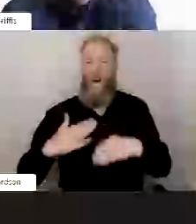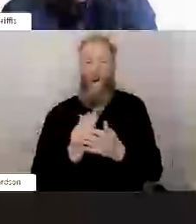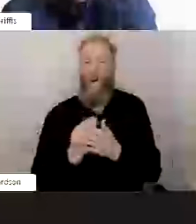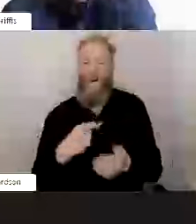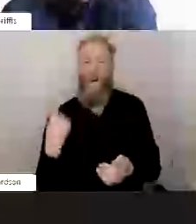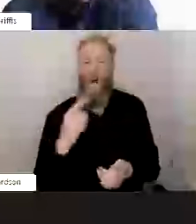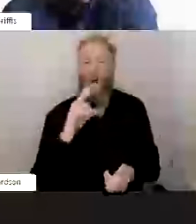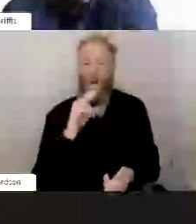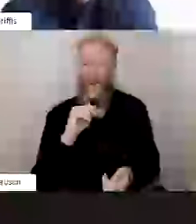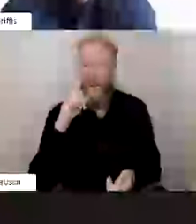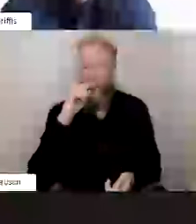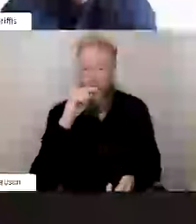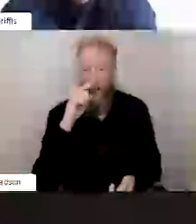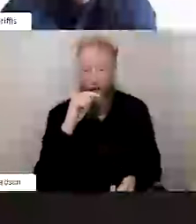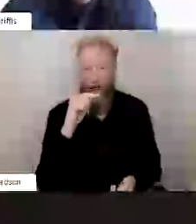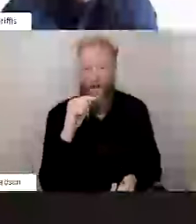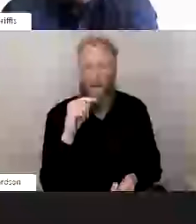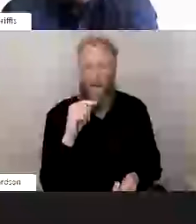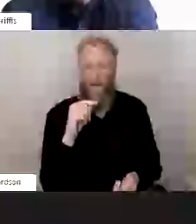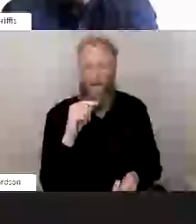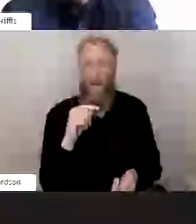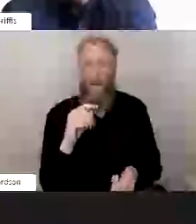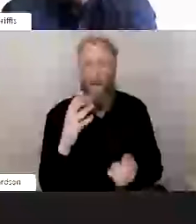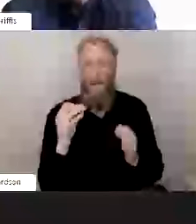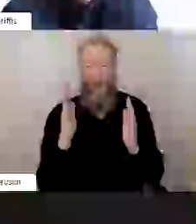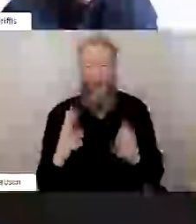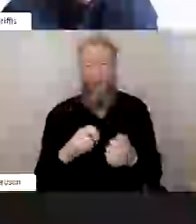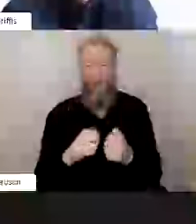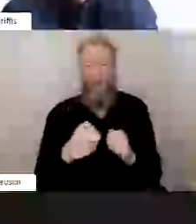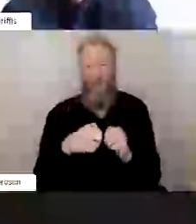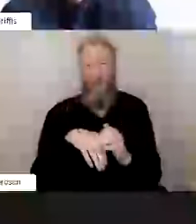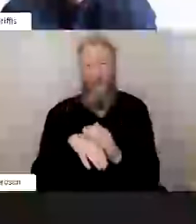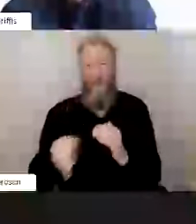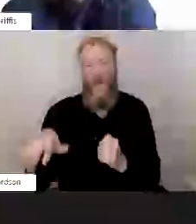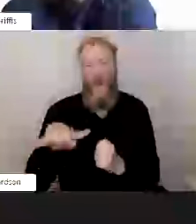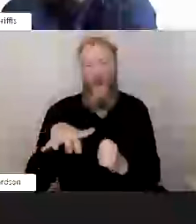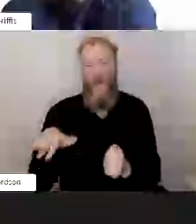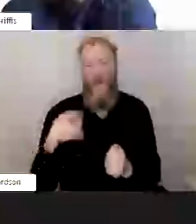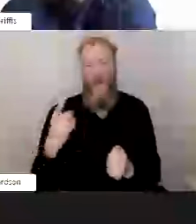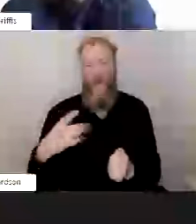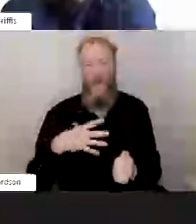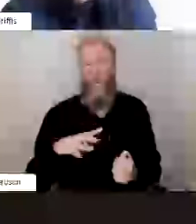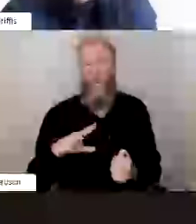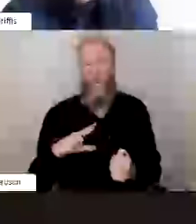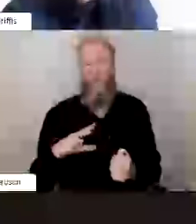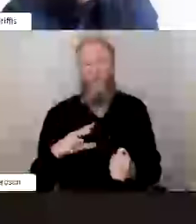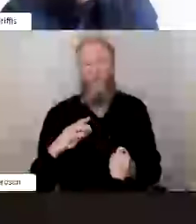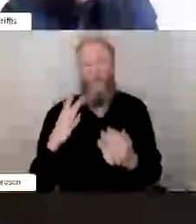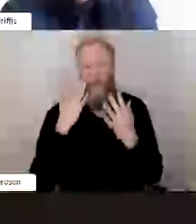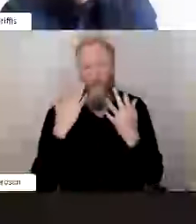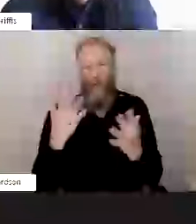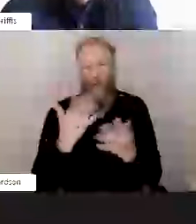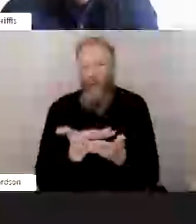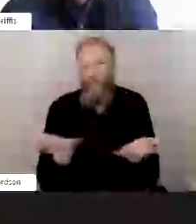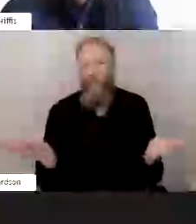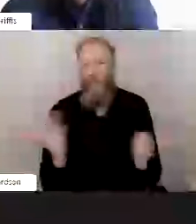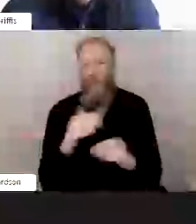really disturbing issues in that area, and one that we really want to expose more and more.